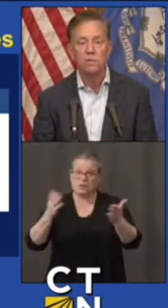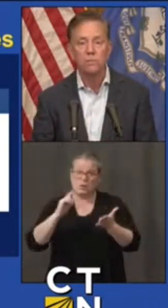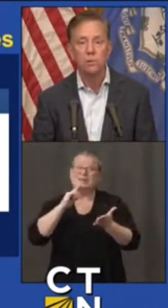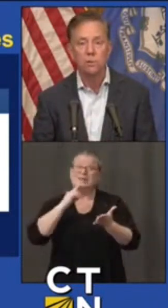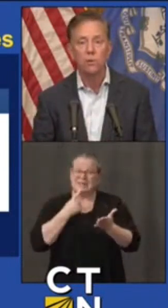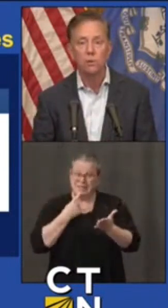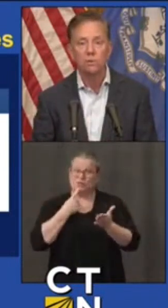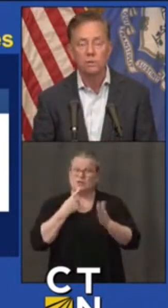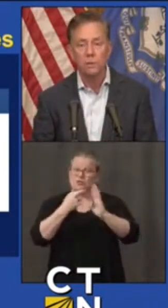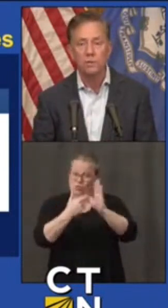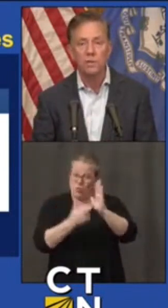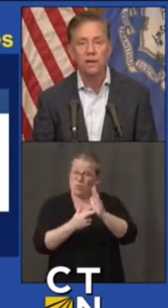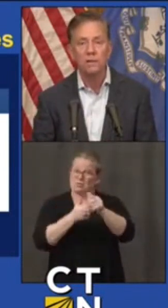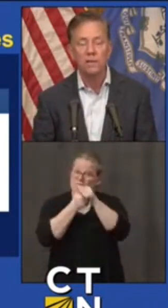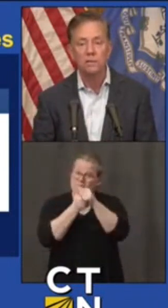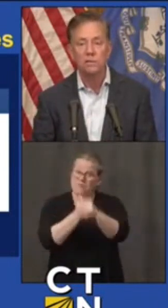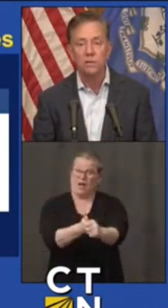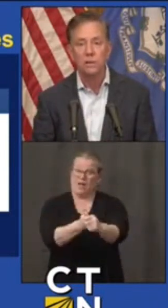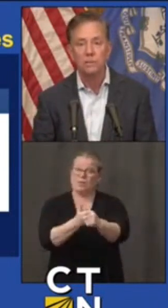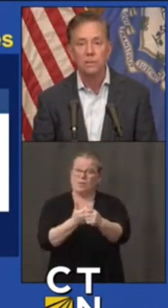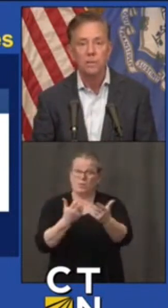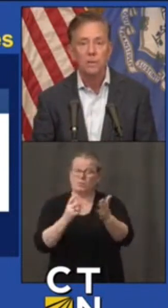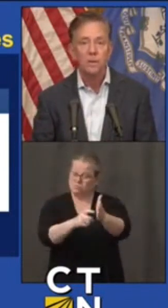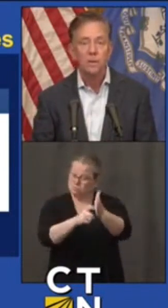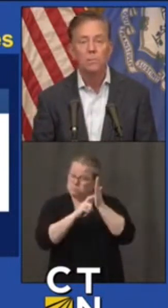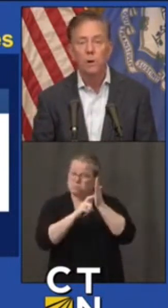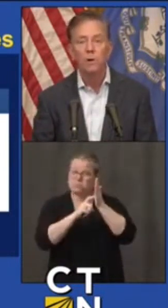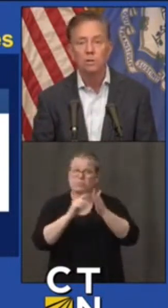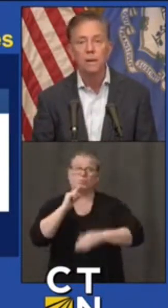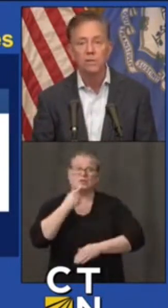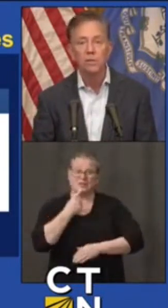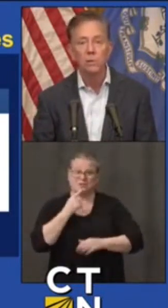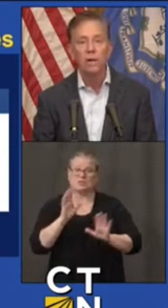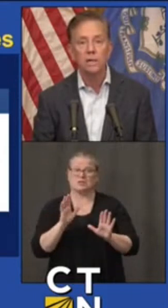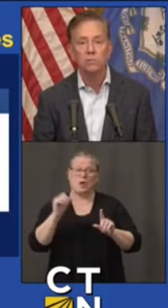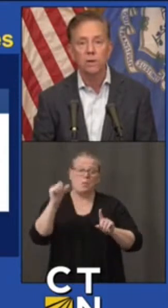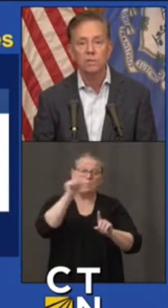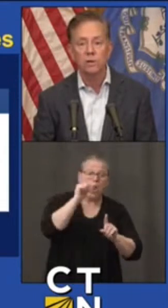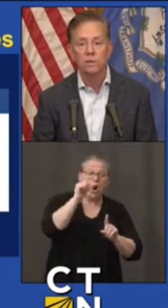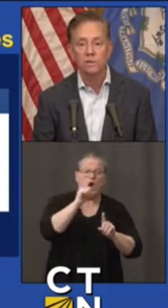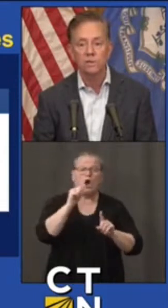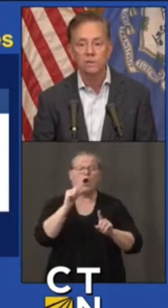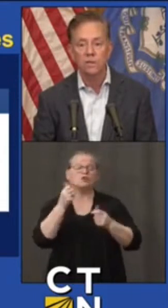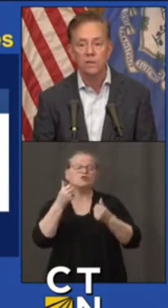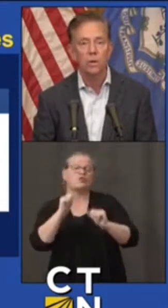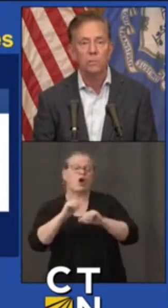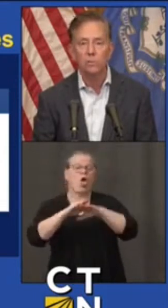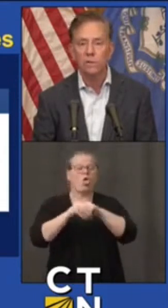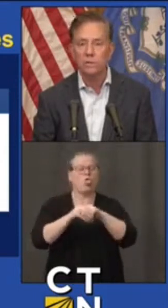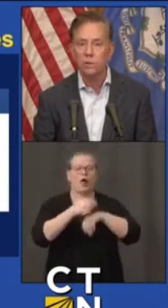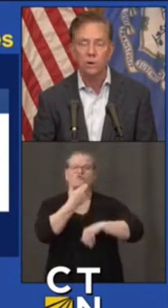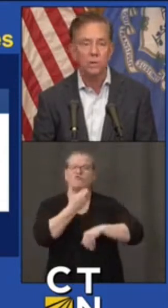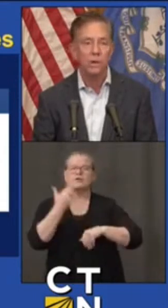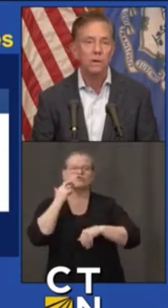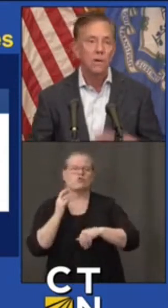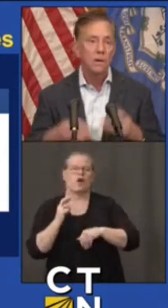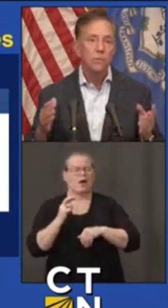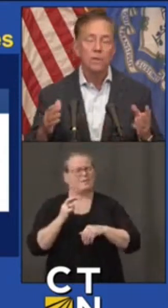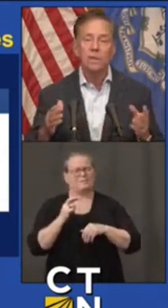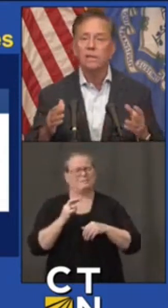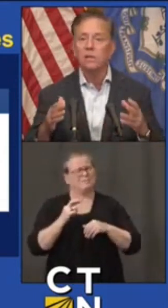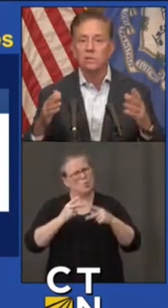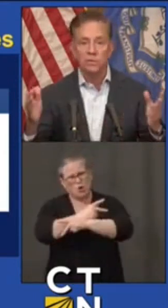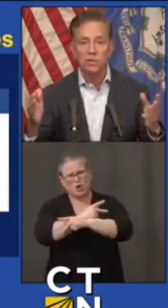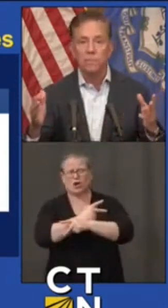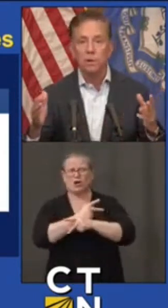these protocols, especially at these, bars masquerading as restaurants because of the incredible risks there are there. And what